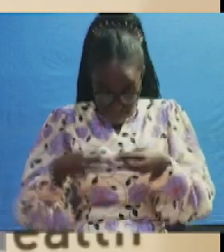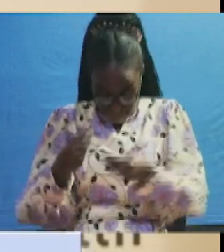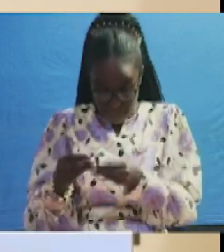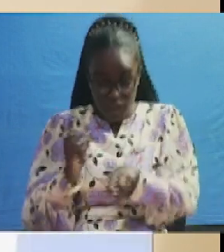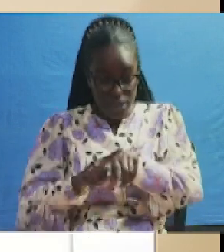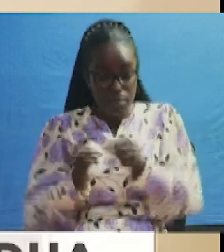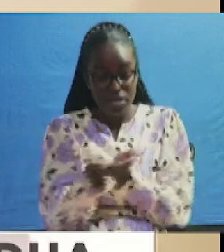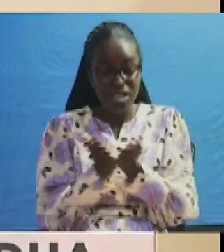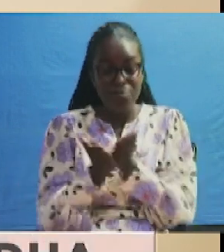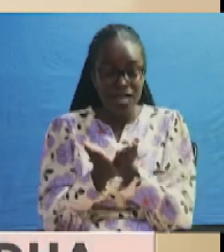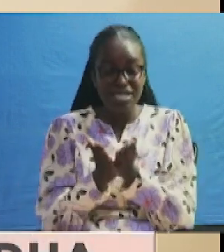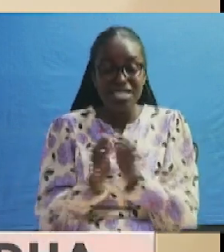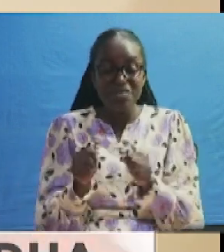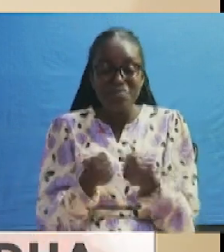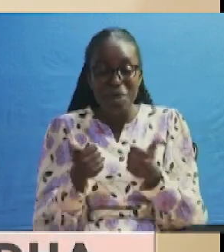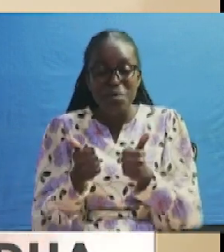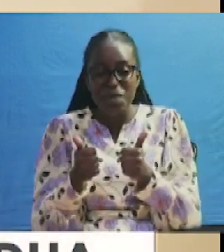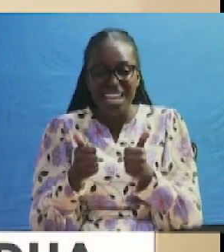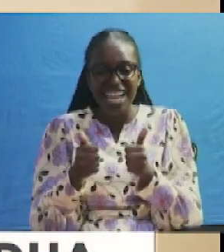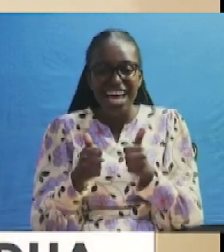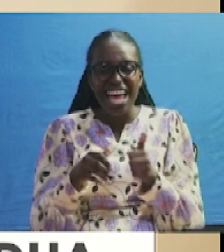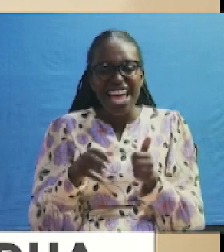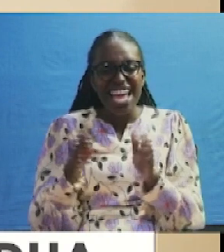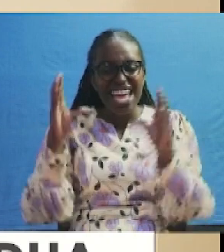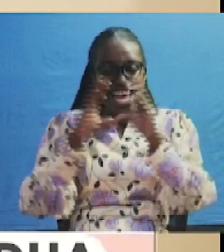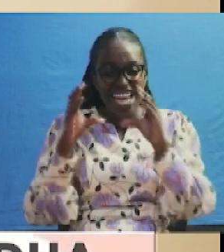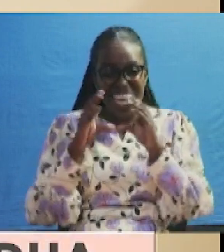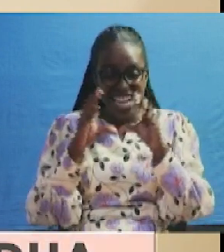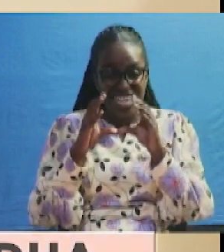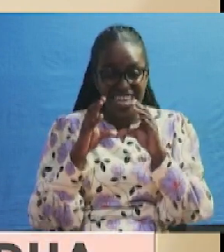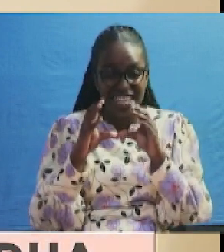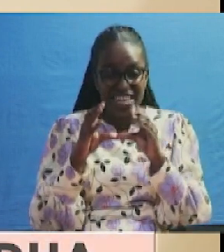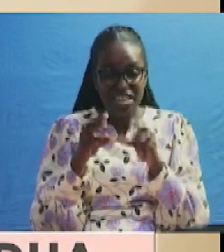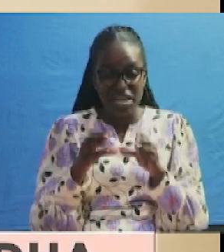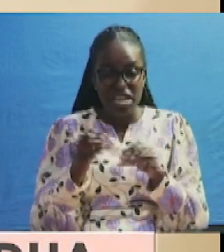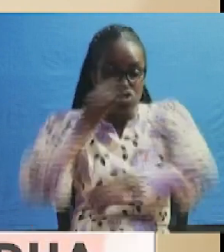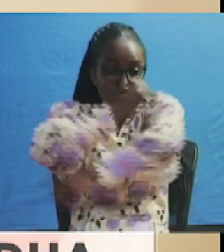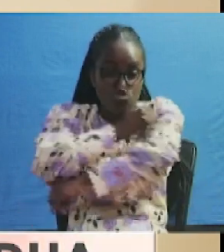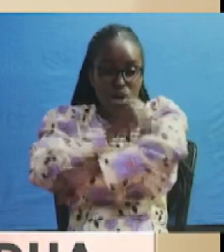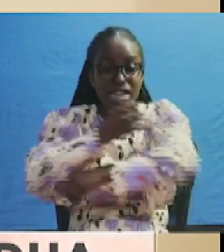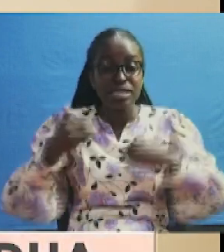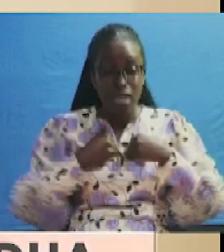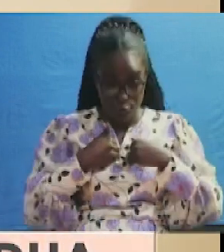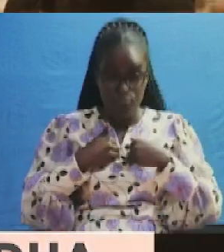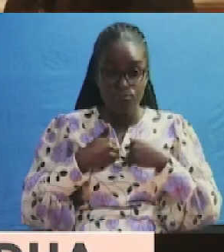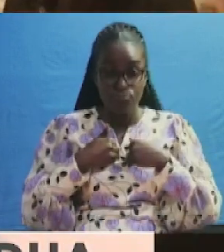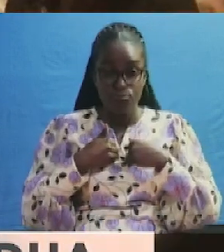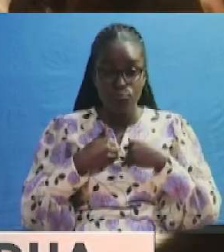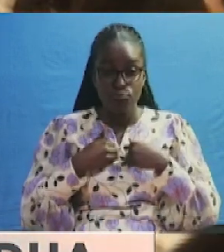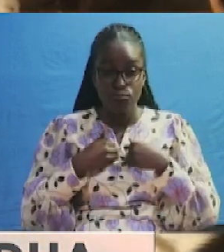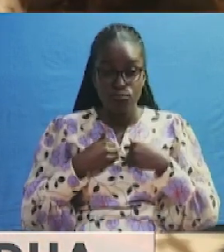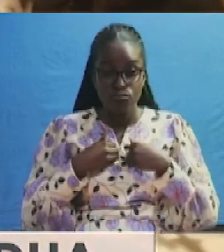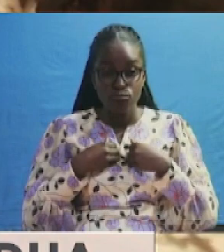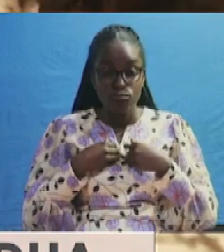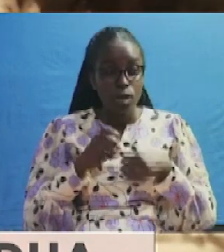from transaction and savings accounts, microcredits, microinsurance to micropensions.